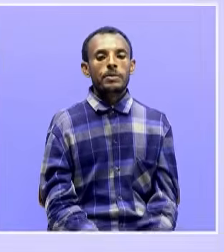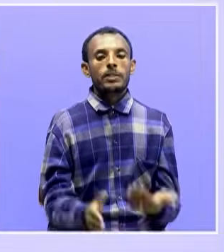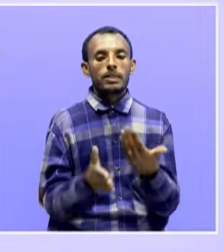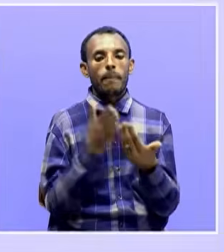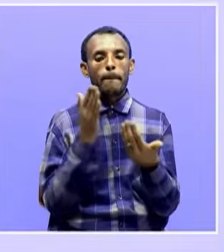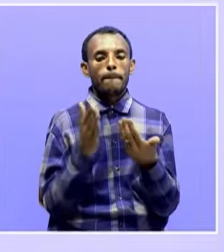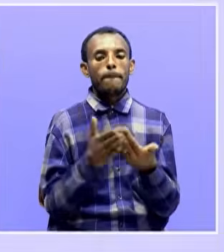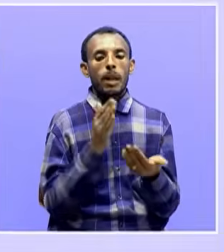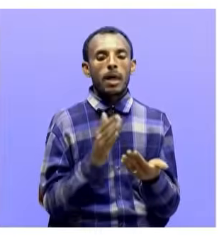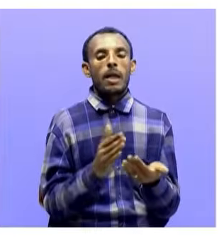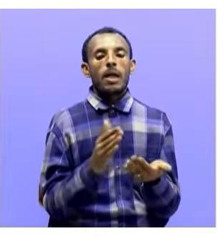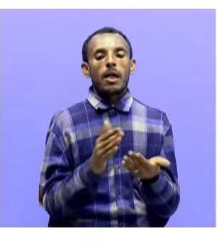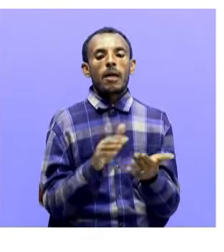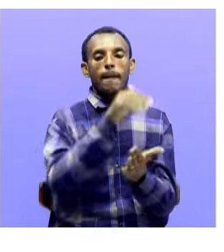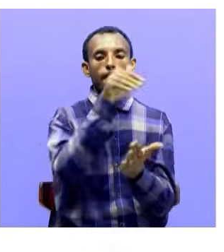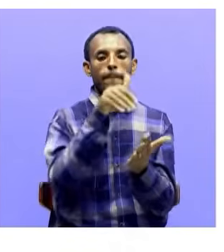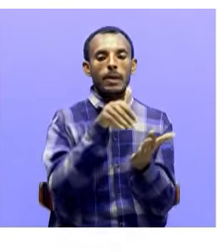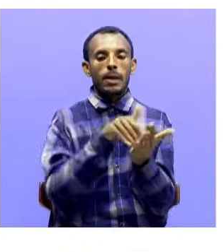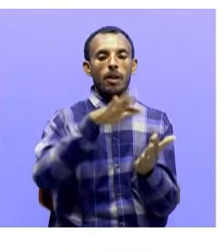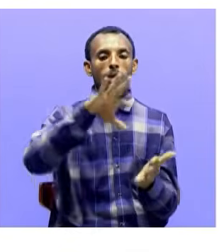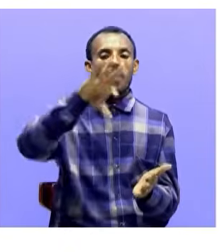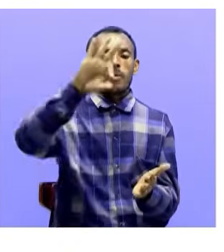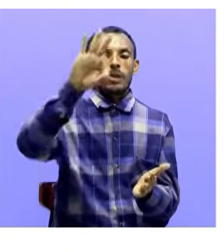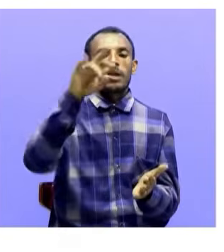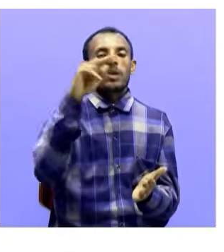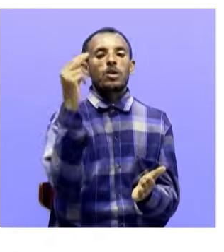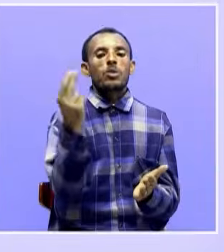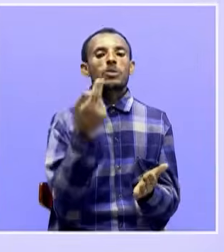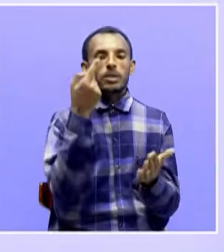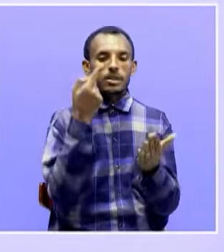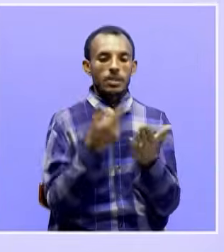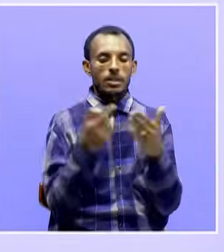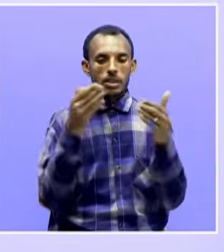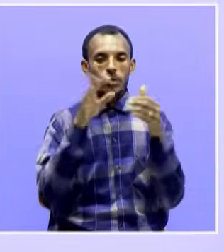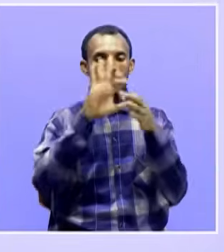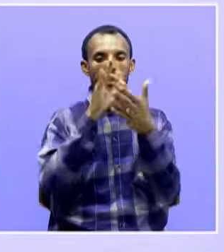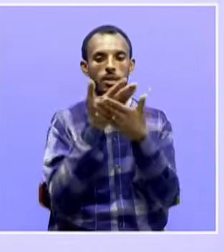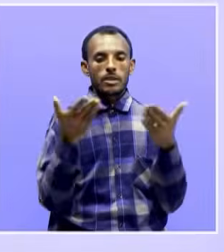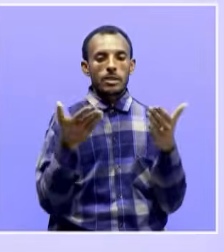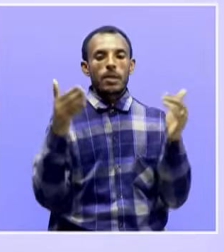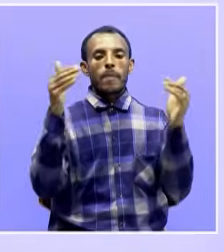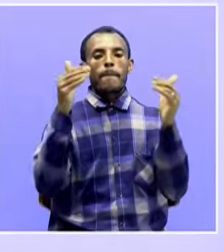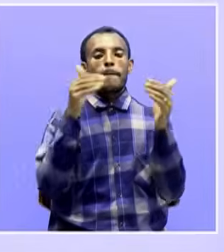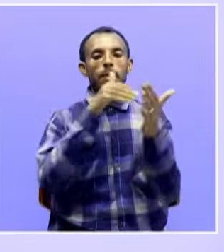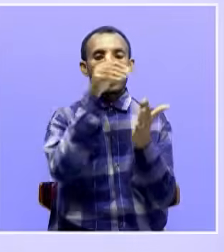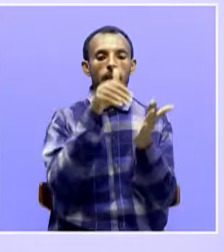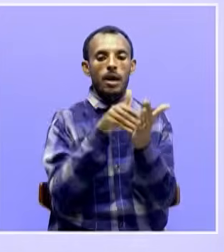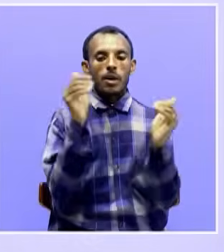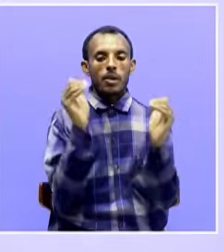simply median is obtained using this equation. The median will be equal to